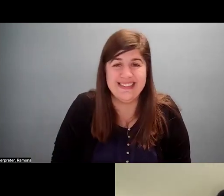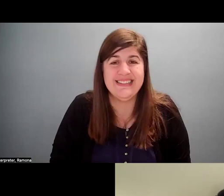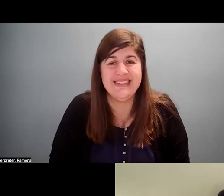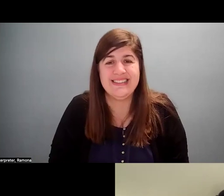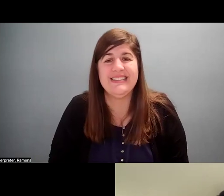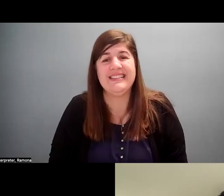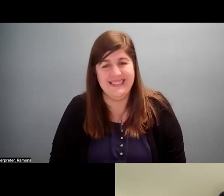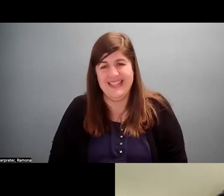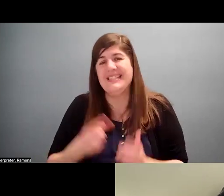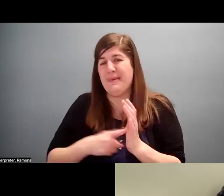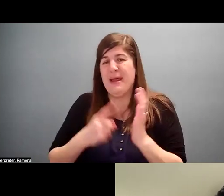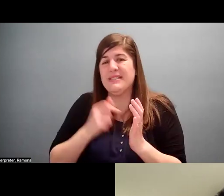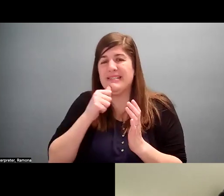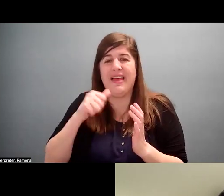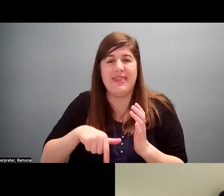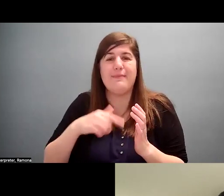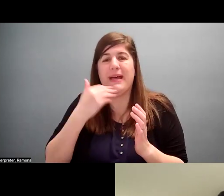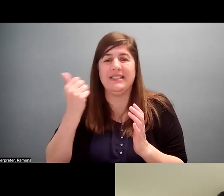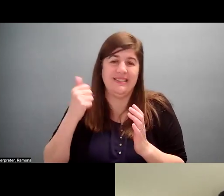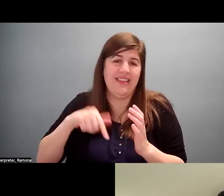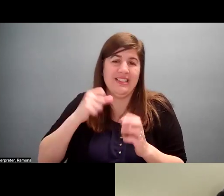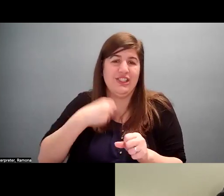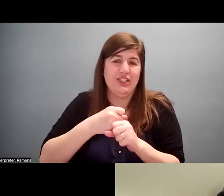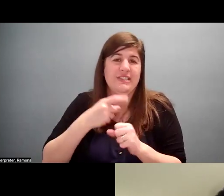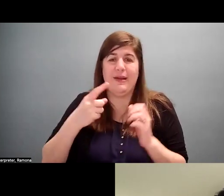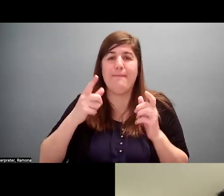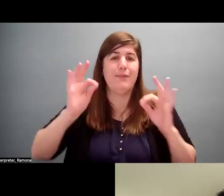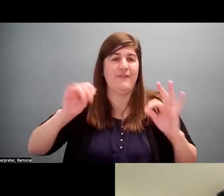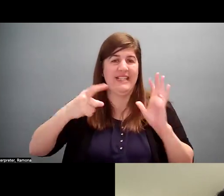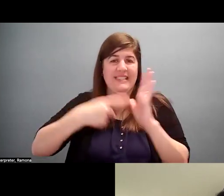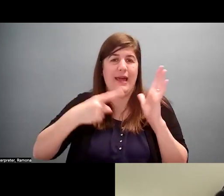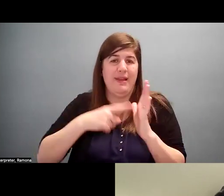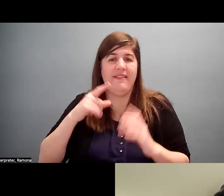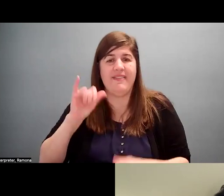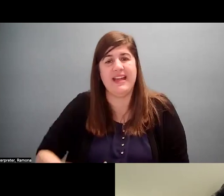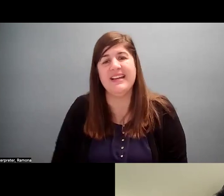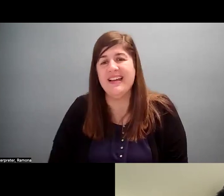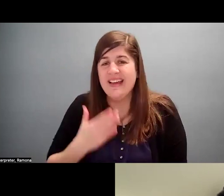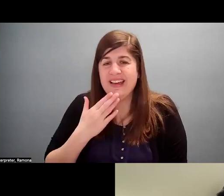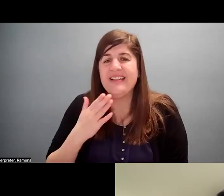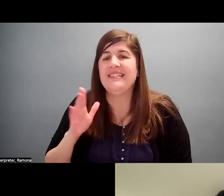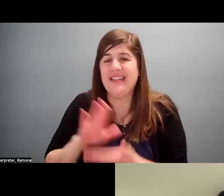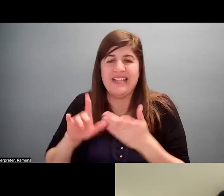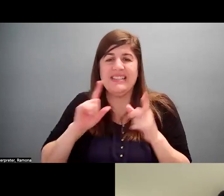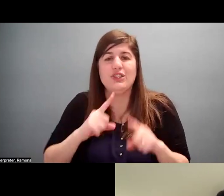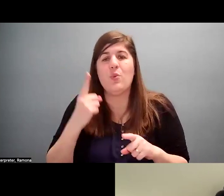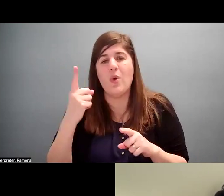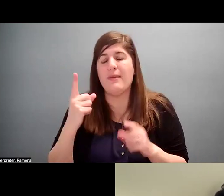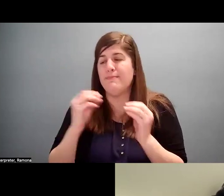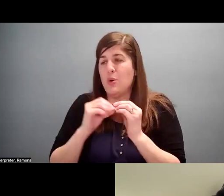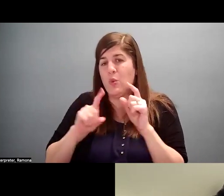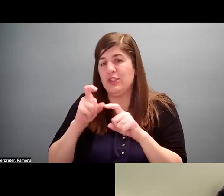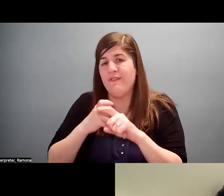Sometimes not the best. This year has been a real demo of that. Yeah. Well, thanks for the answer. We got one more question from